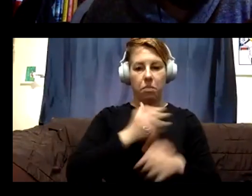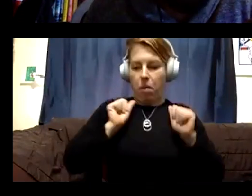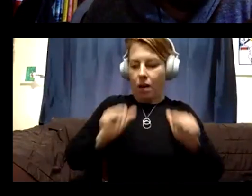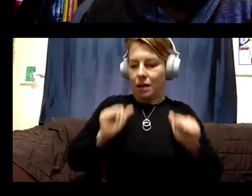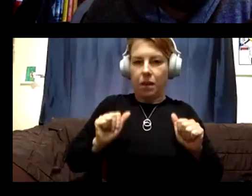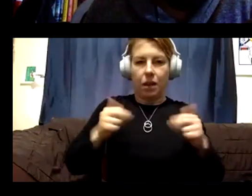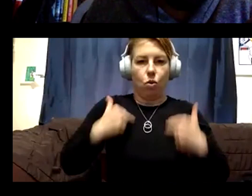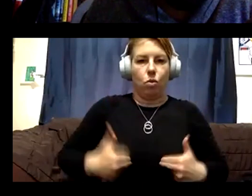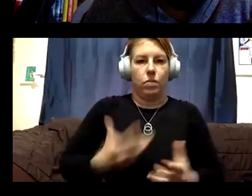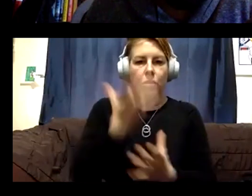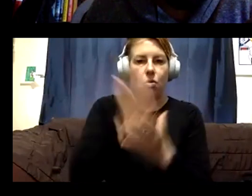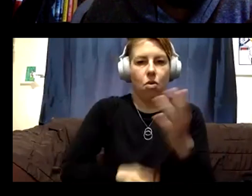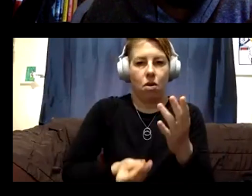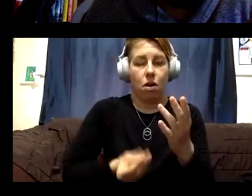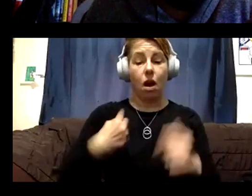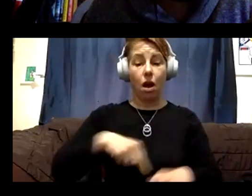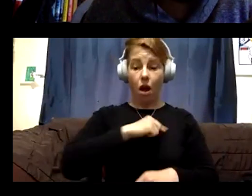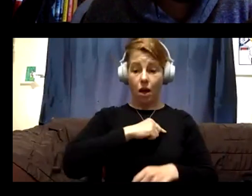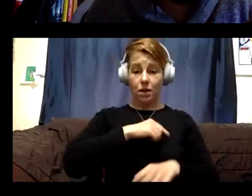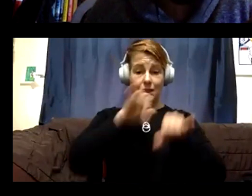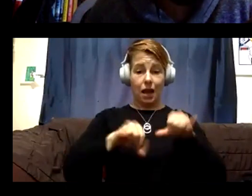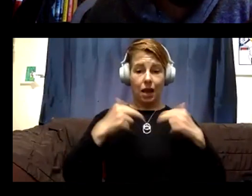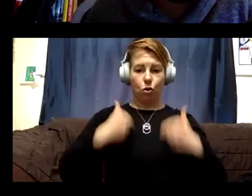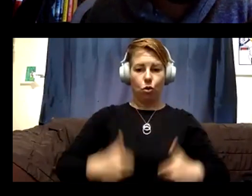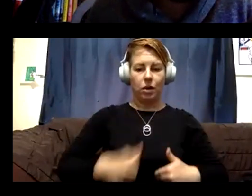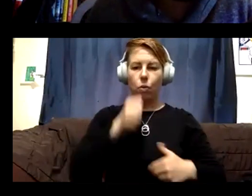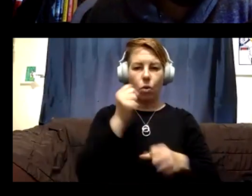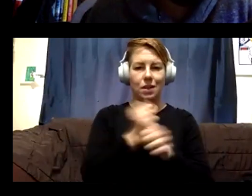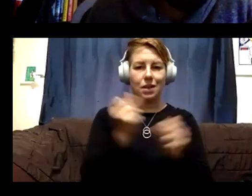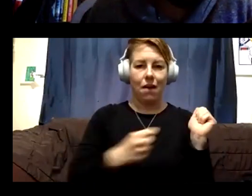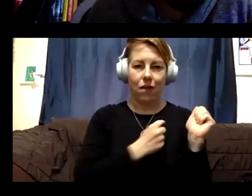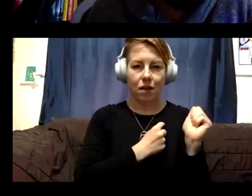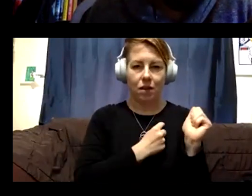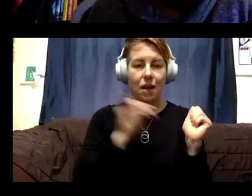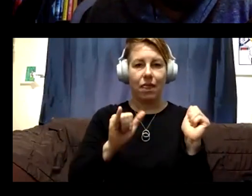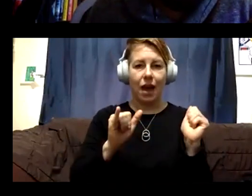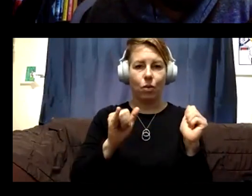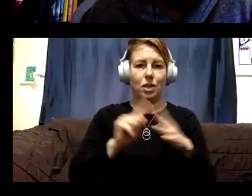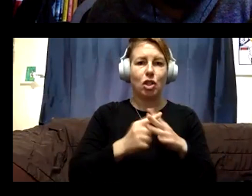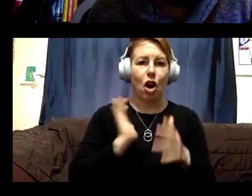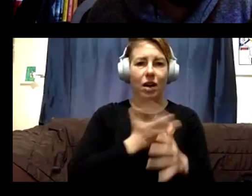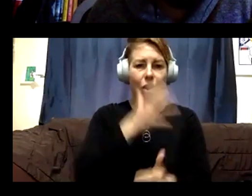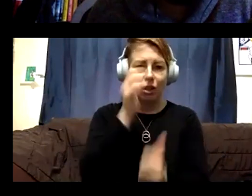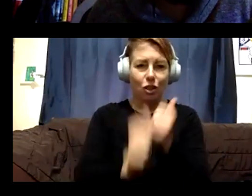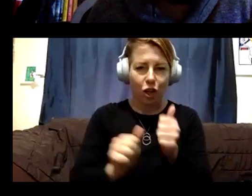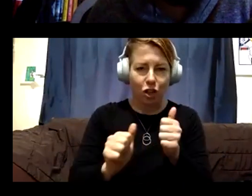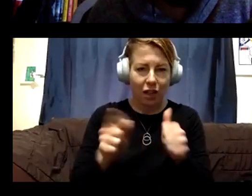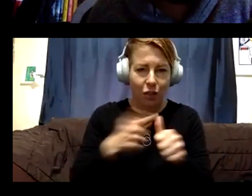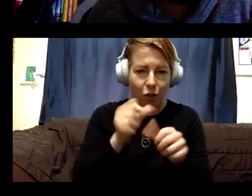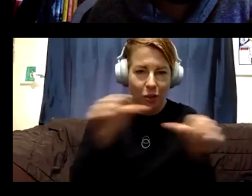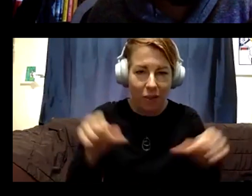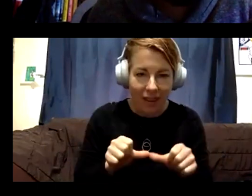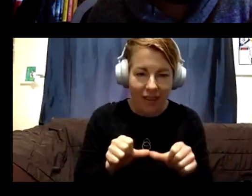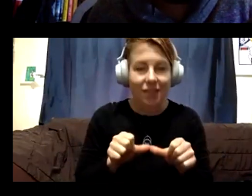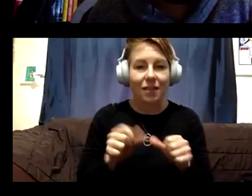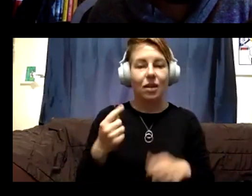be what saves us. In fact, our being human is what doomed us to begin with. We are chained to